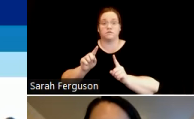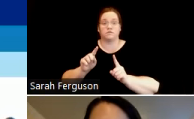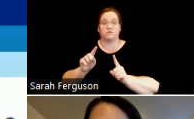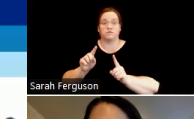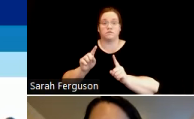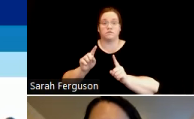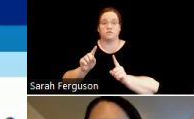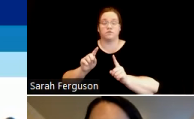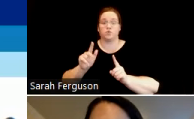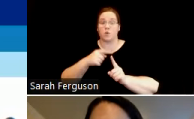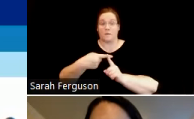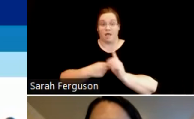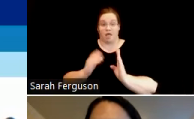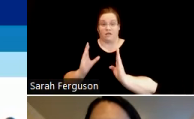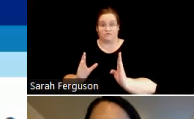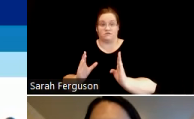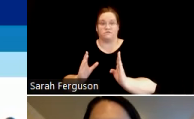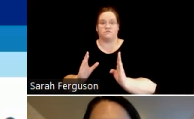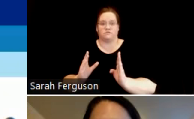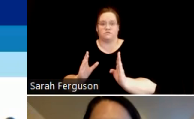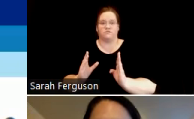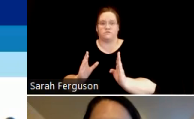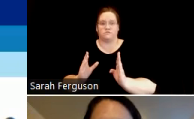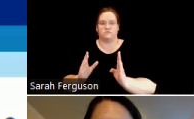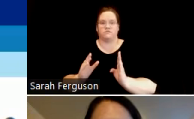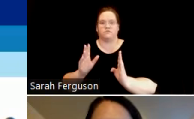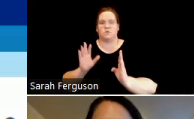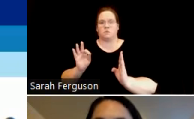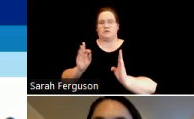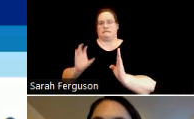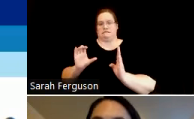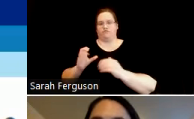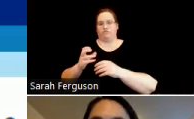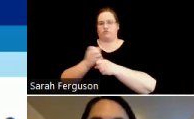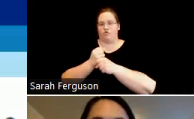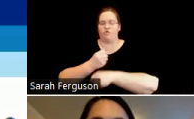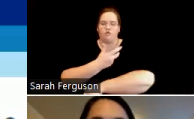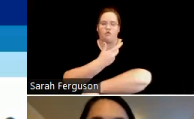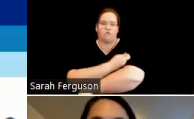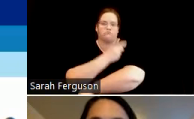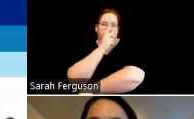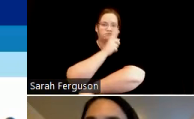about 2,000 got the vaccine and almost 600 got a placebo. So over